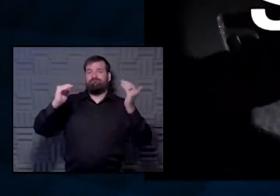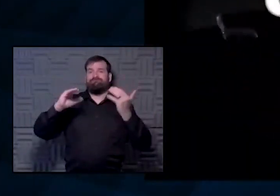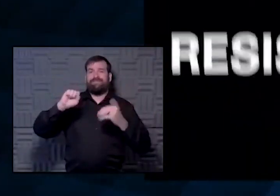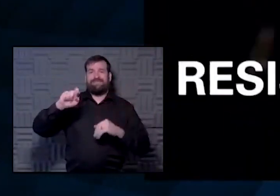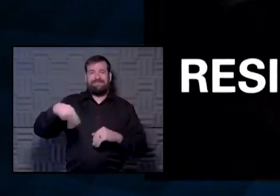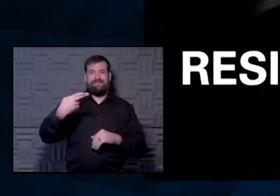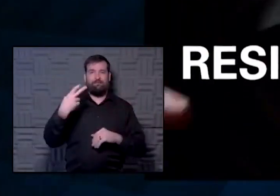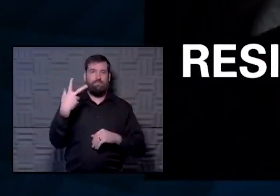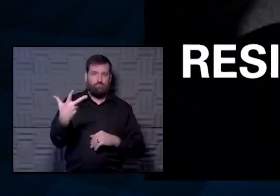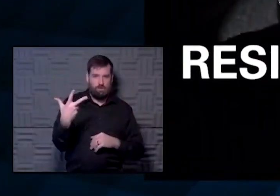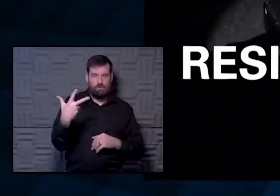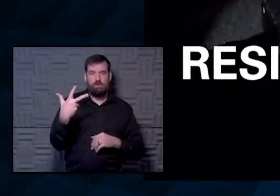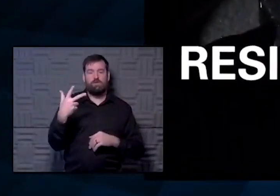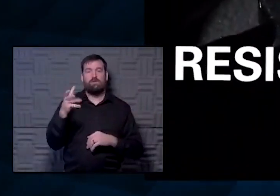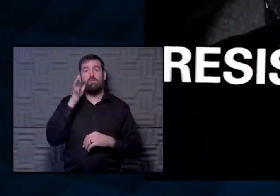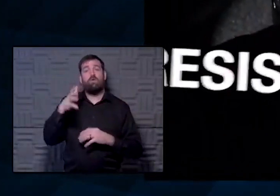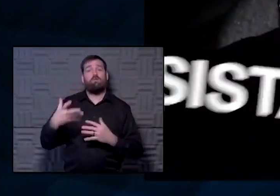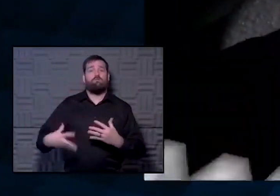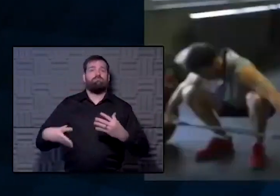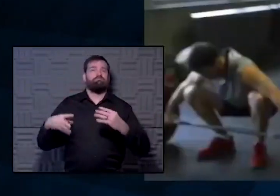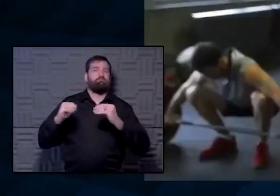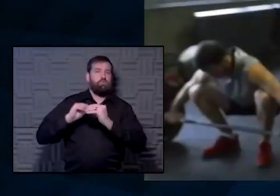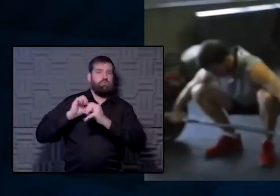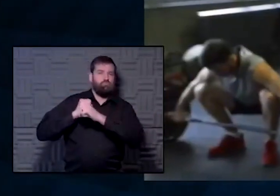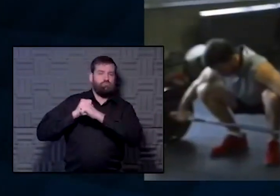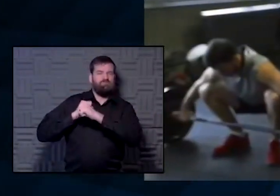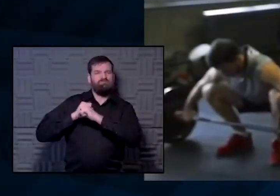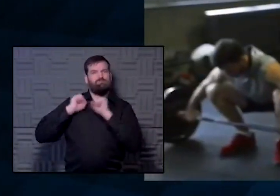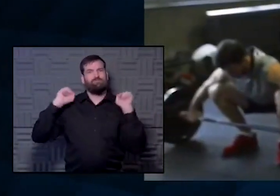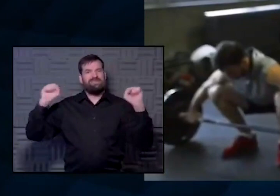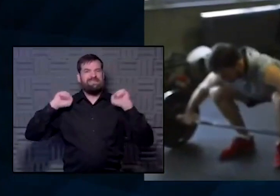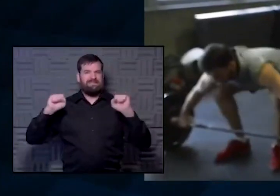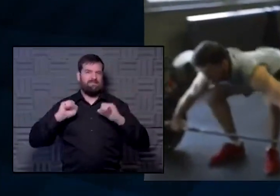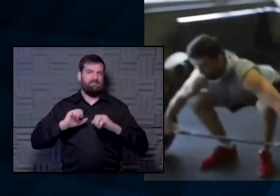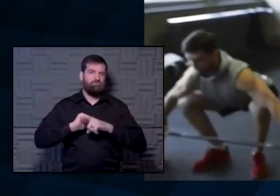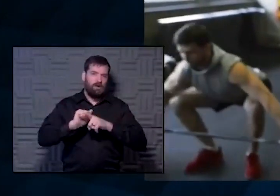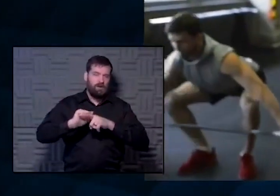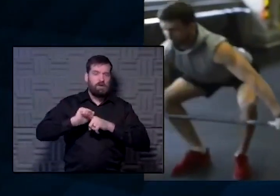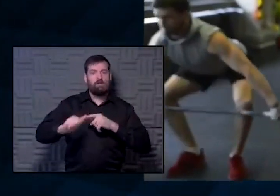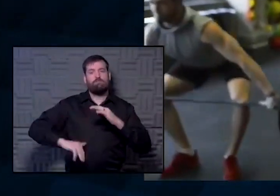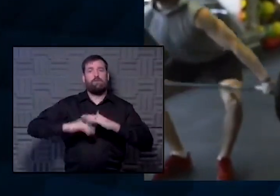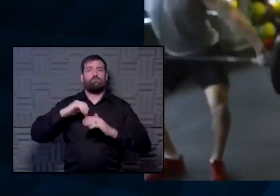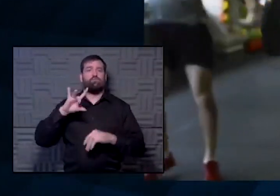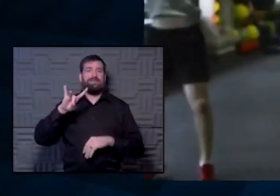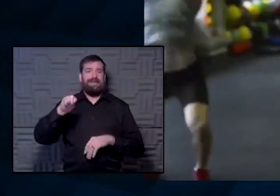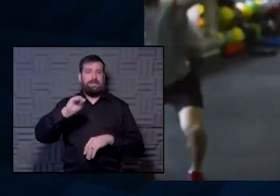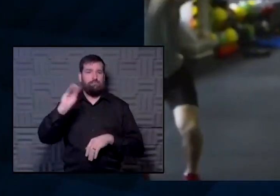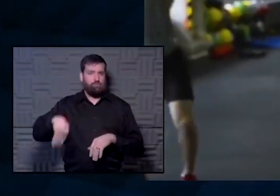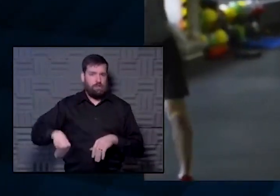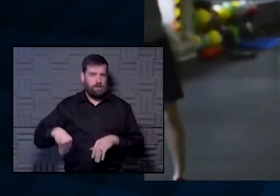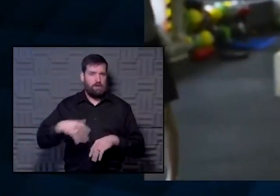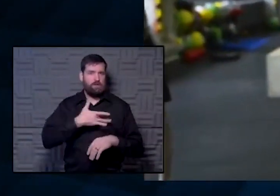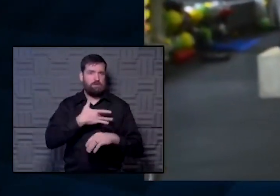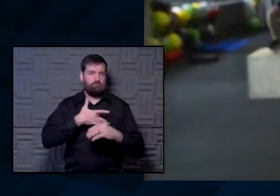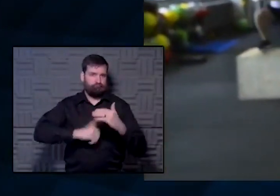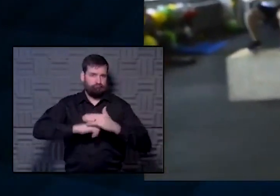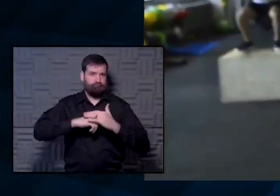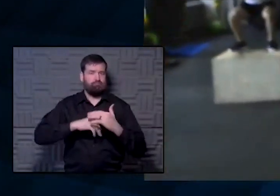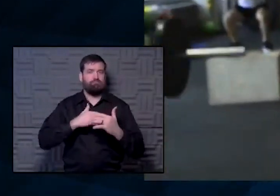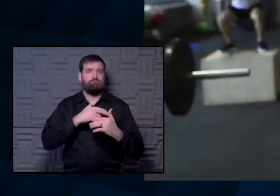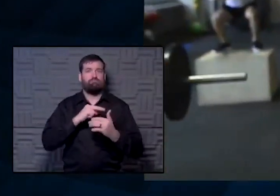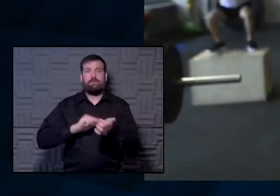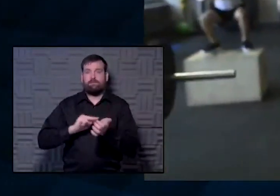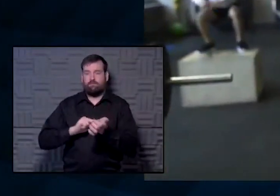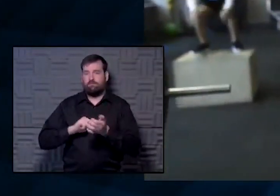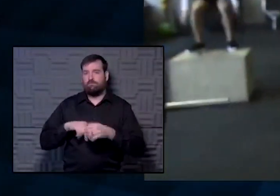3, would be adding some resistance training, a little higher level, getting up to 80% of maximum heart rate. And again, ask them, how are